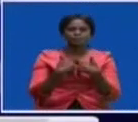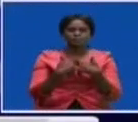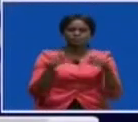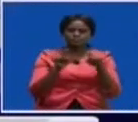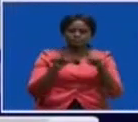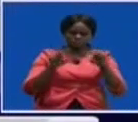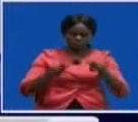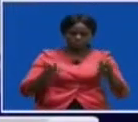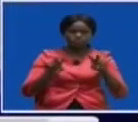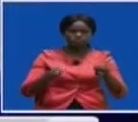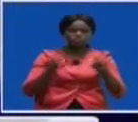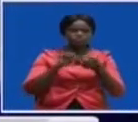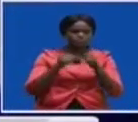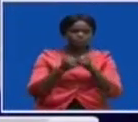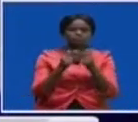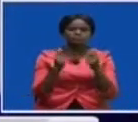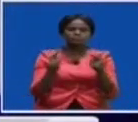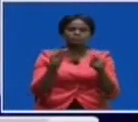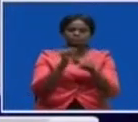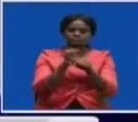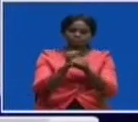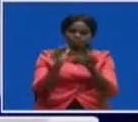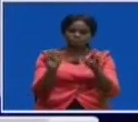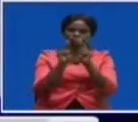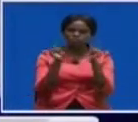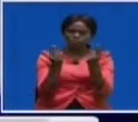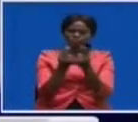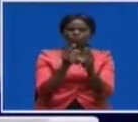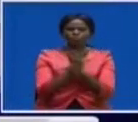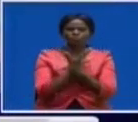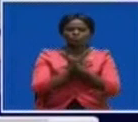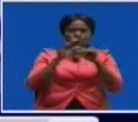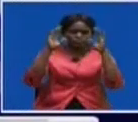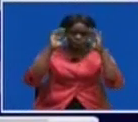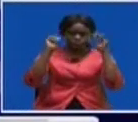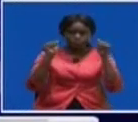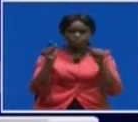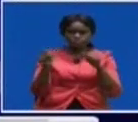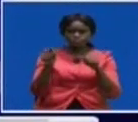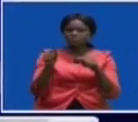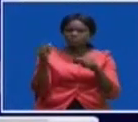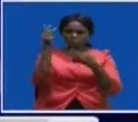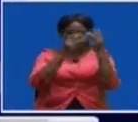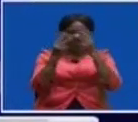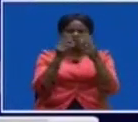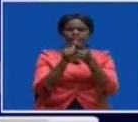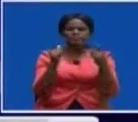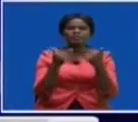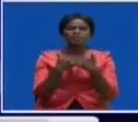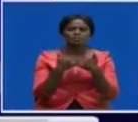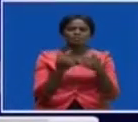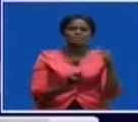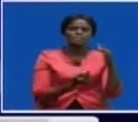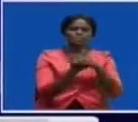to investigate the matter. And Mine Workers Union of Zambia MUZ President Joseph Chewe is concerned with the